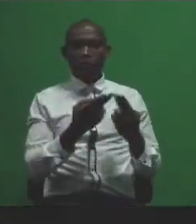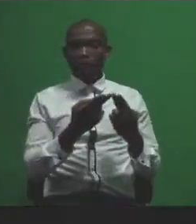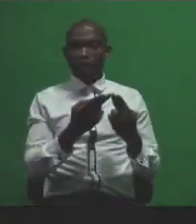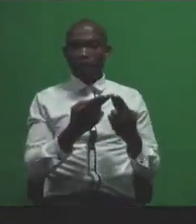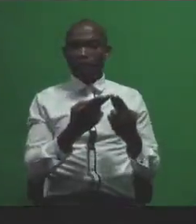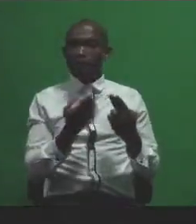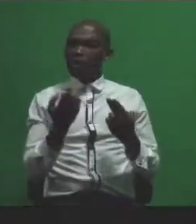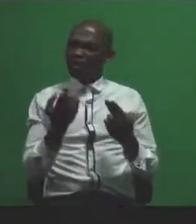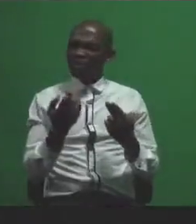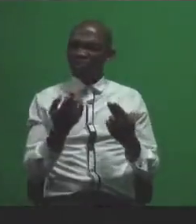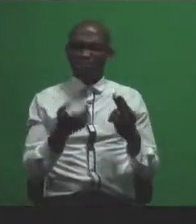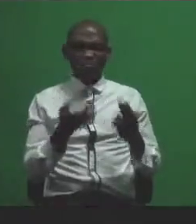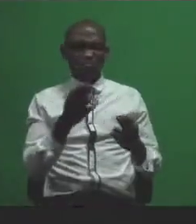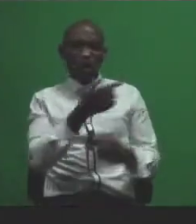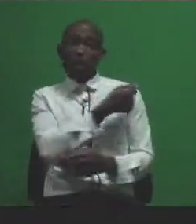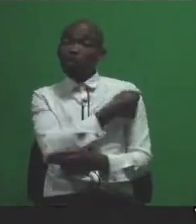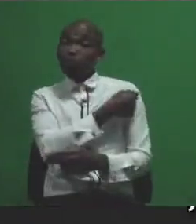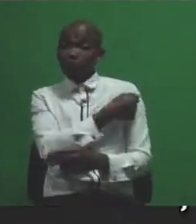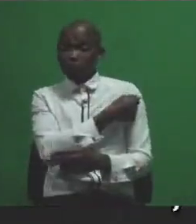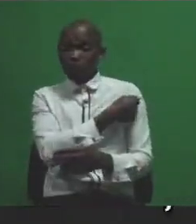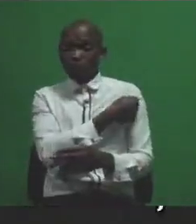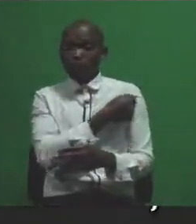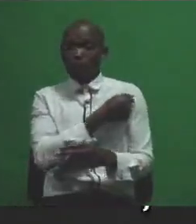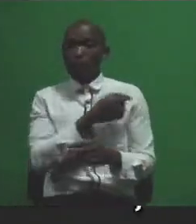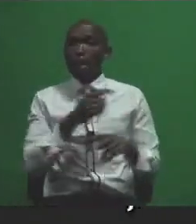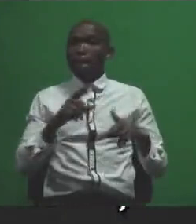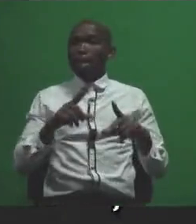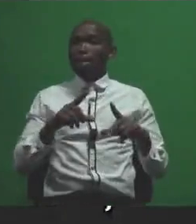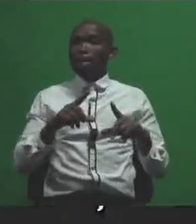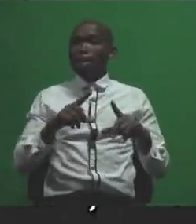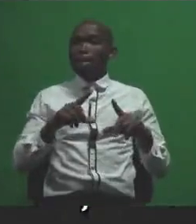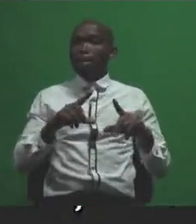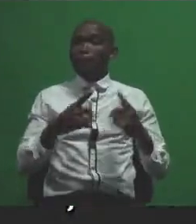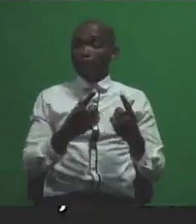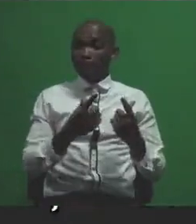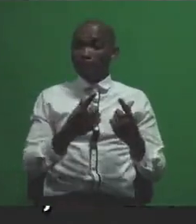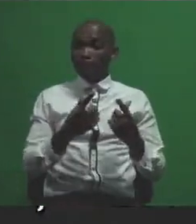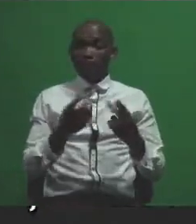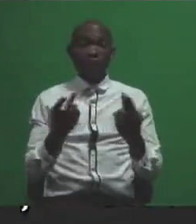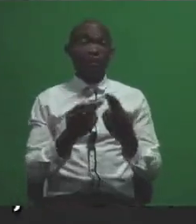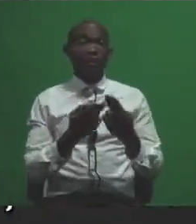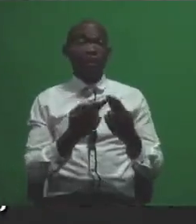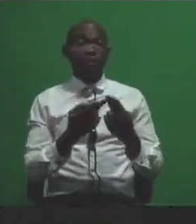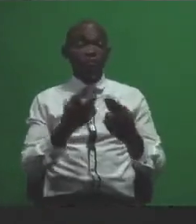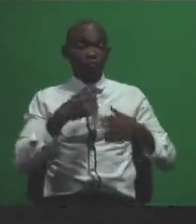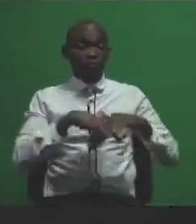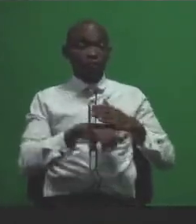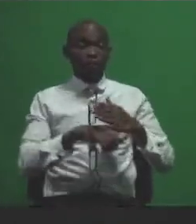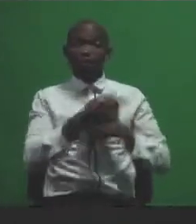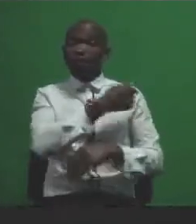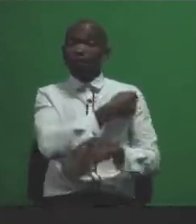but not hospital. Maybe one among the room of hospital. Maybe it is